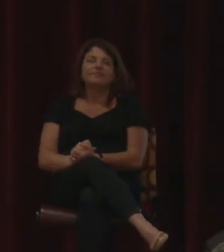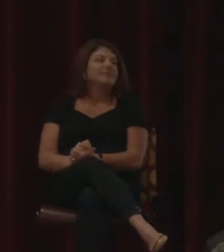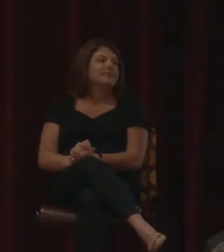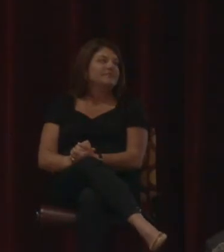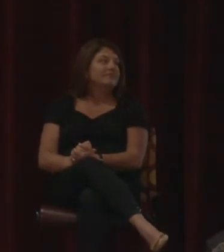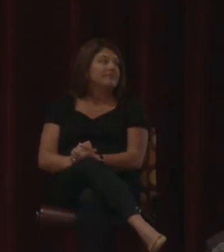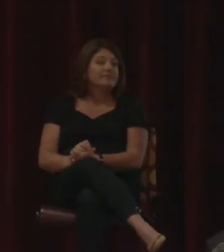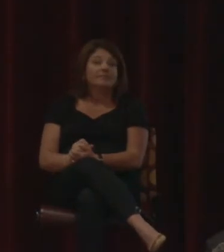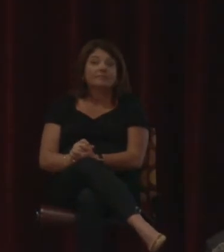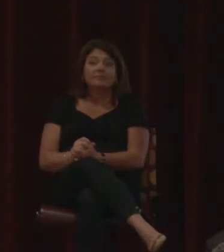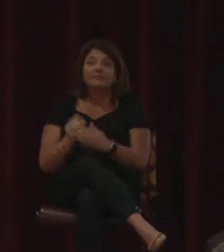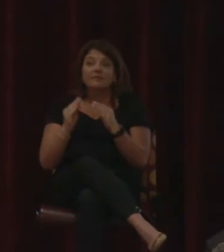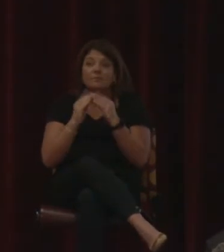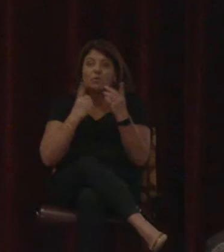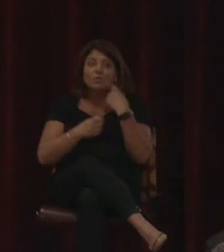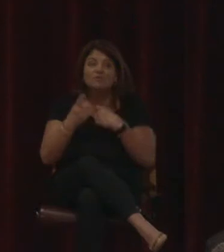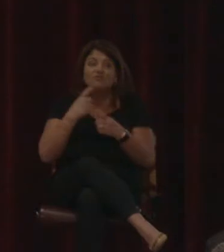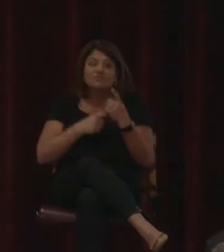Any more questions?